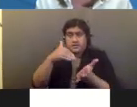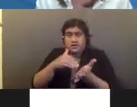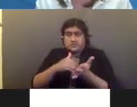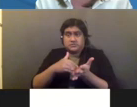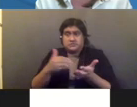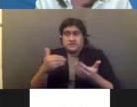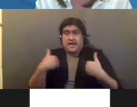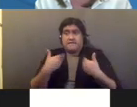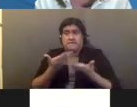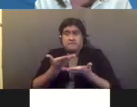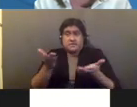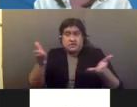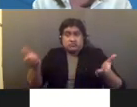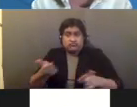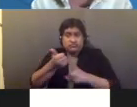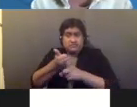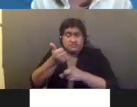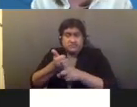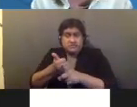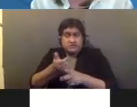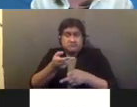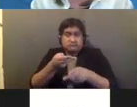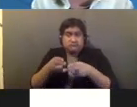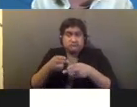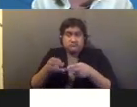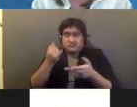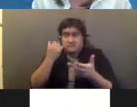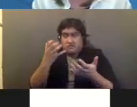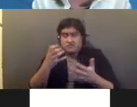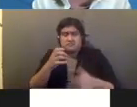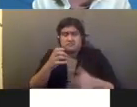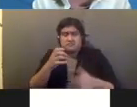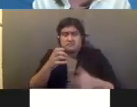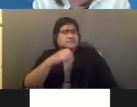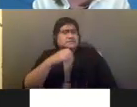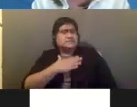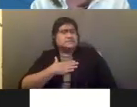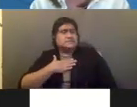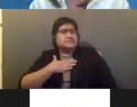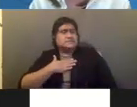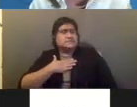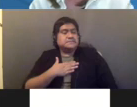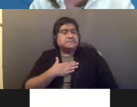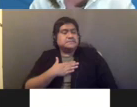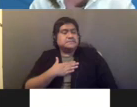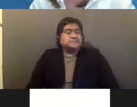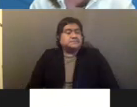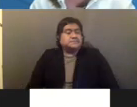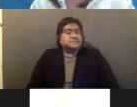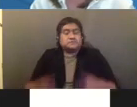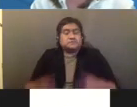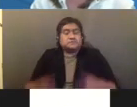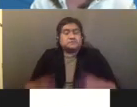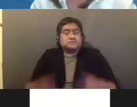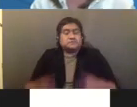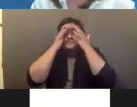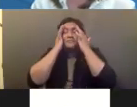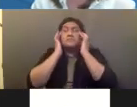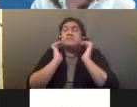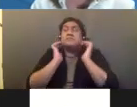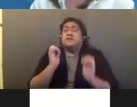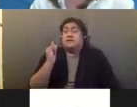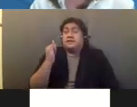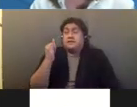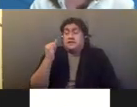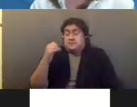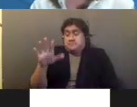I will leave that up to you. Absolutely, absolutely. If as a matter of fact, if